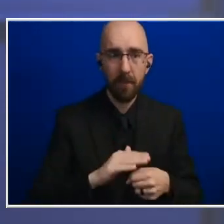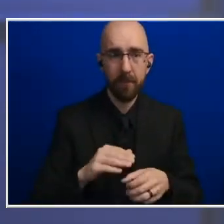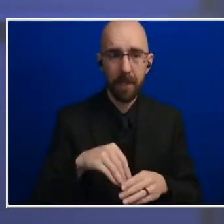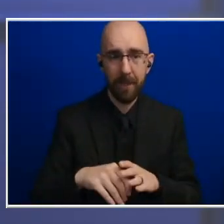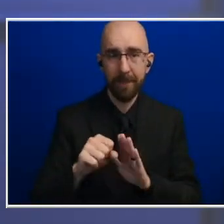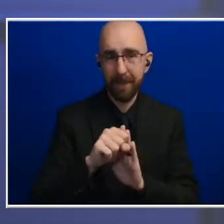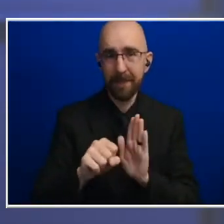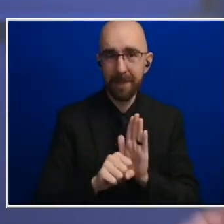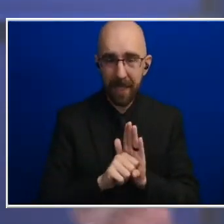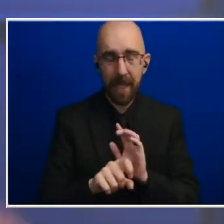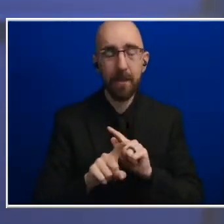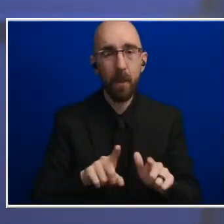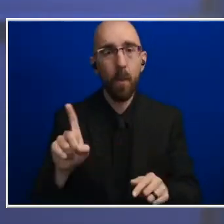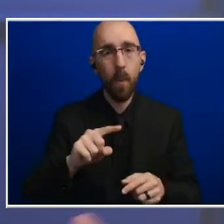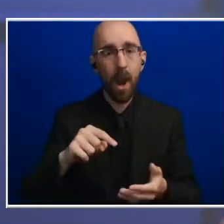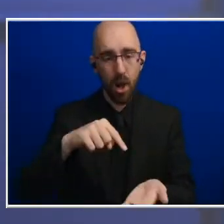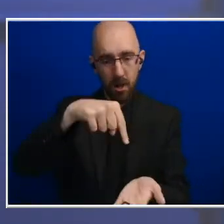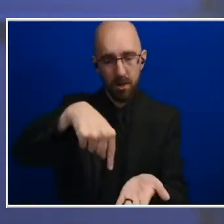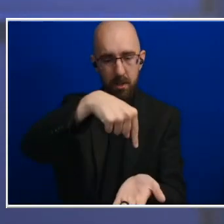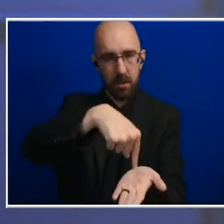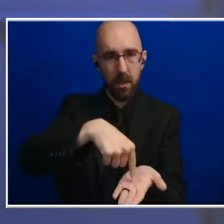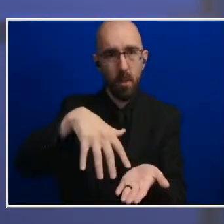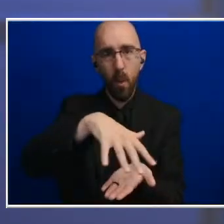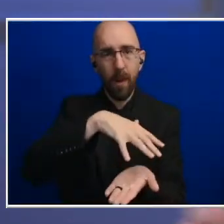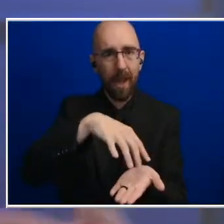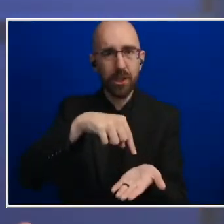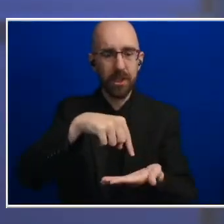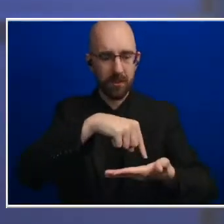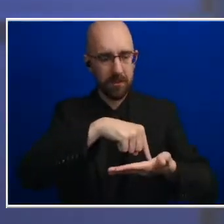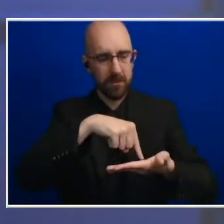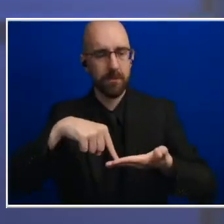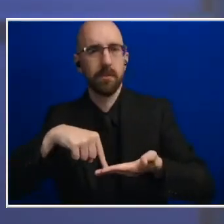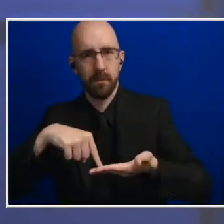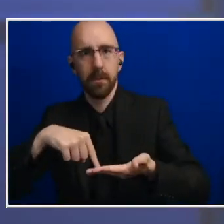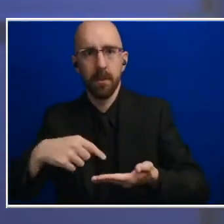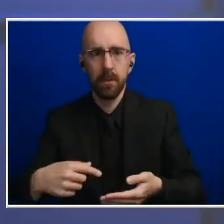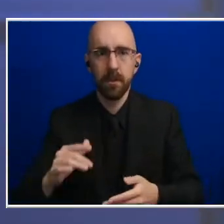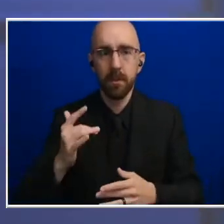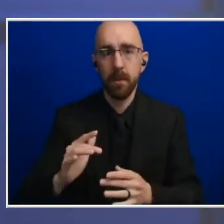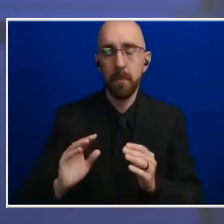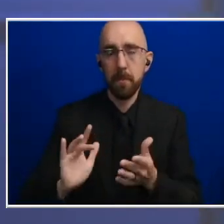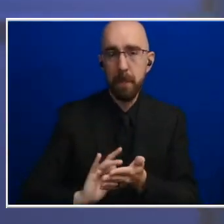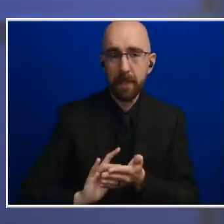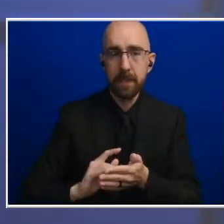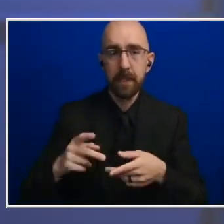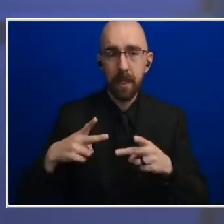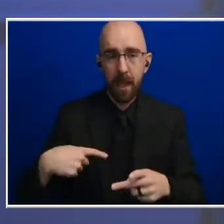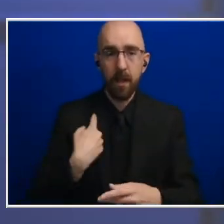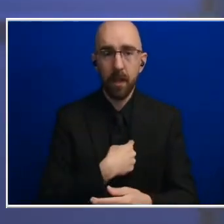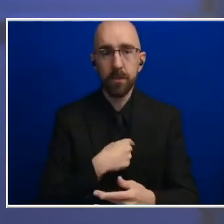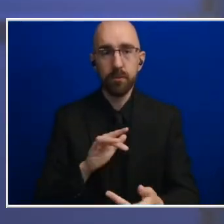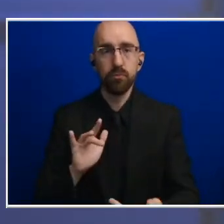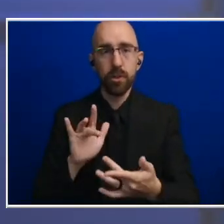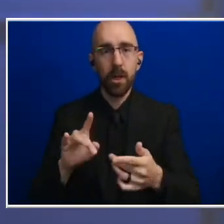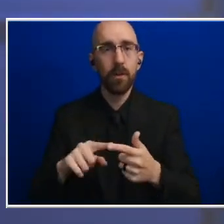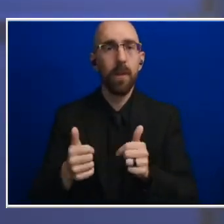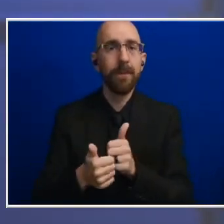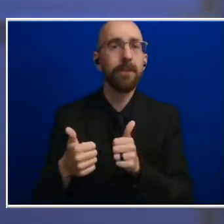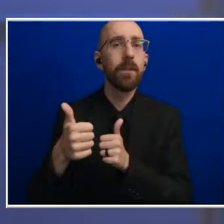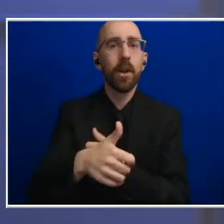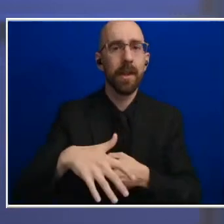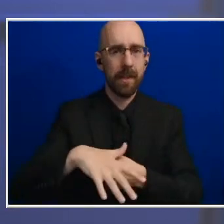they're located. Telemedicine enabled us to reach out to the furthest areas in the state to